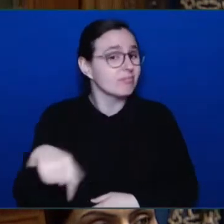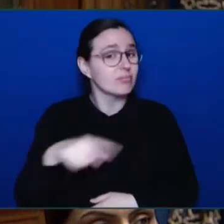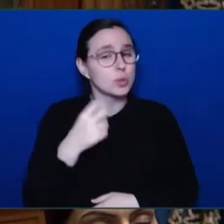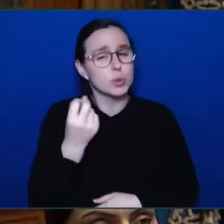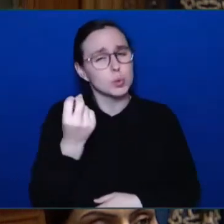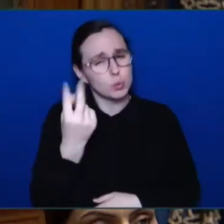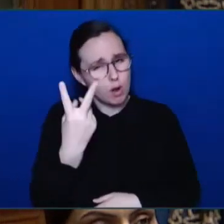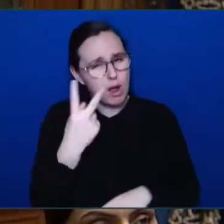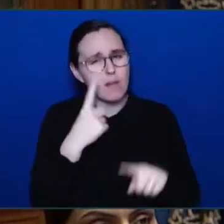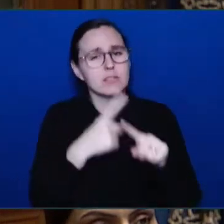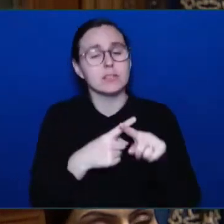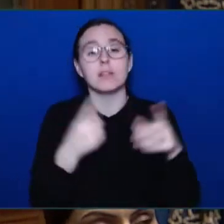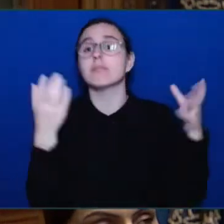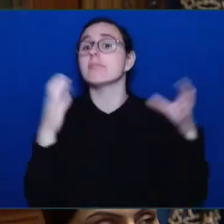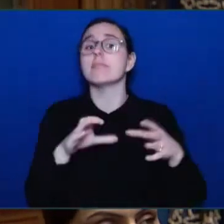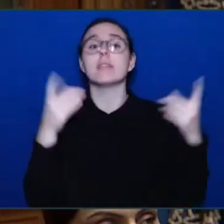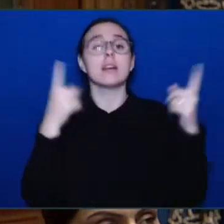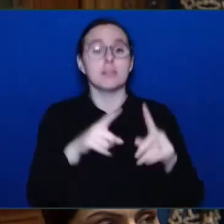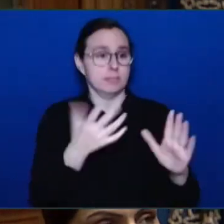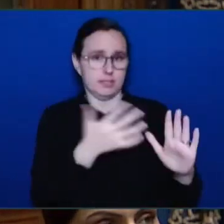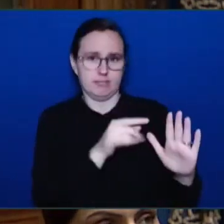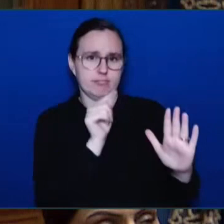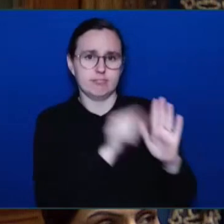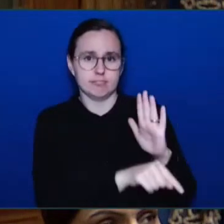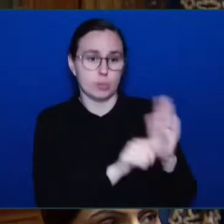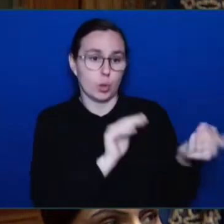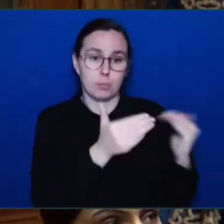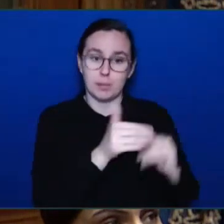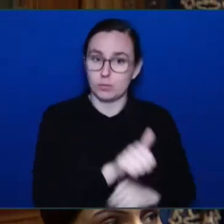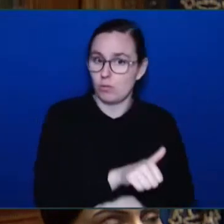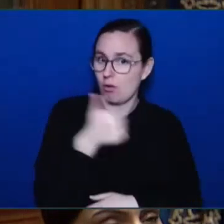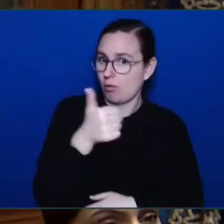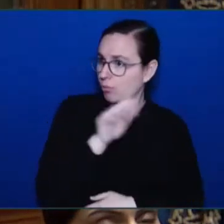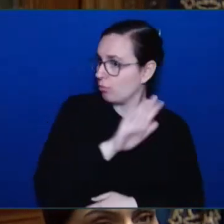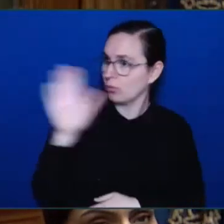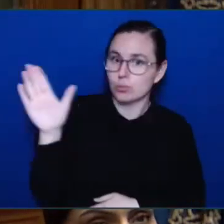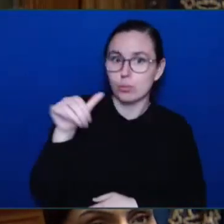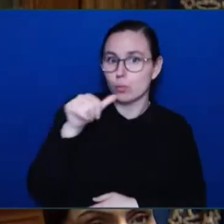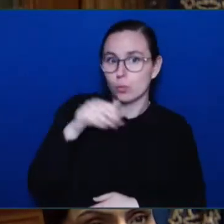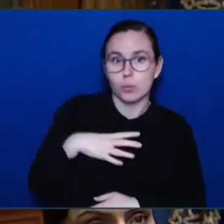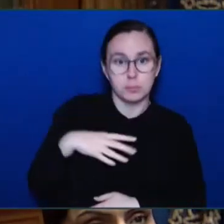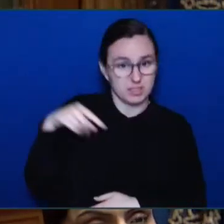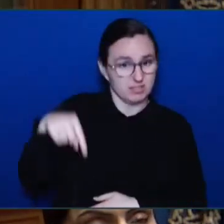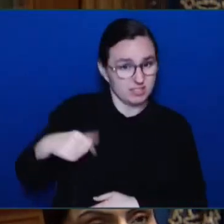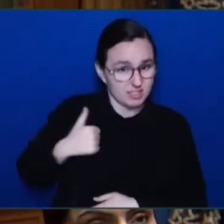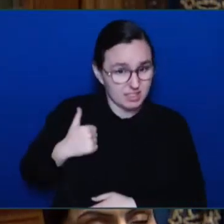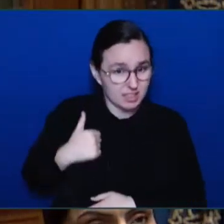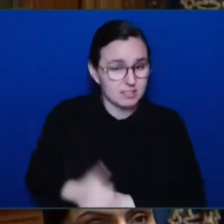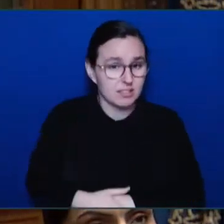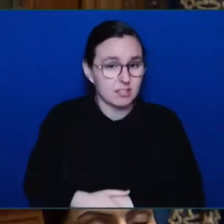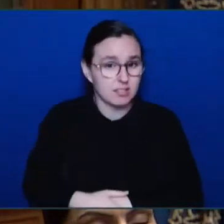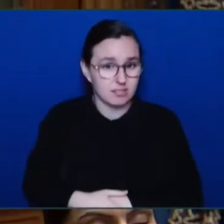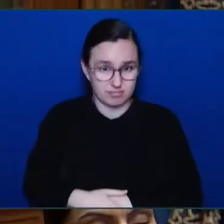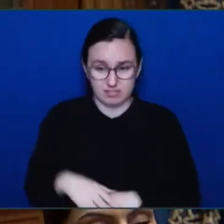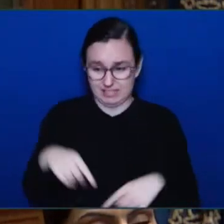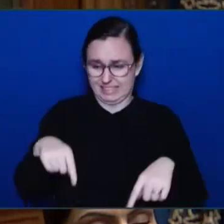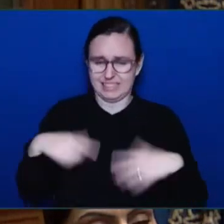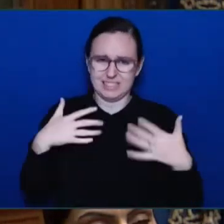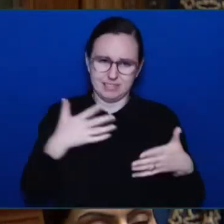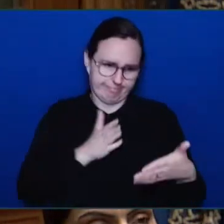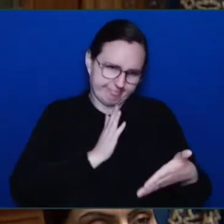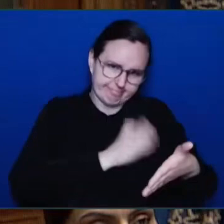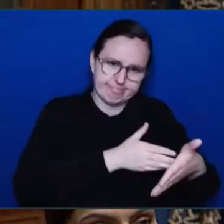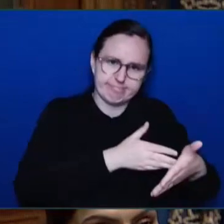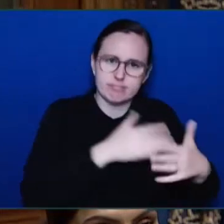clear. This is genocide. Our communities have seen, time and again, a lack of action and accountability